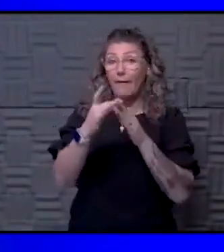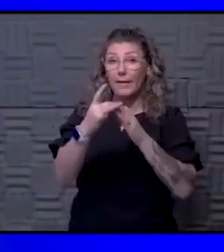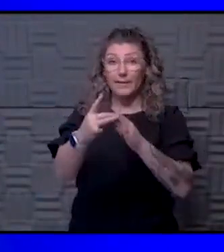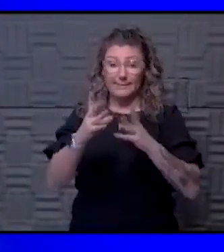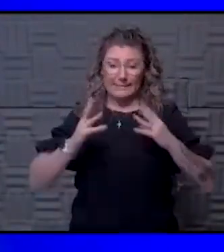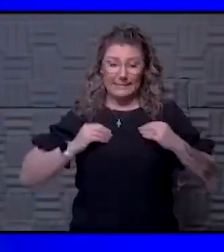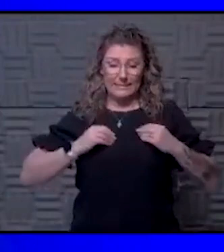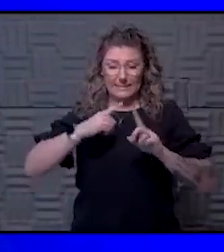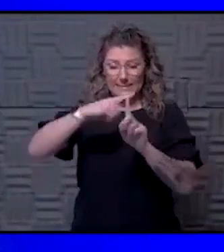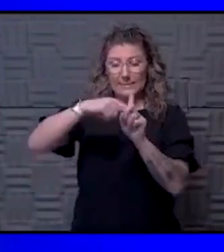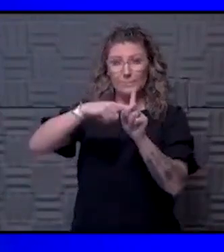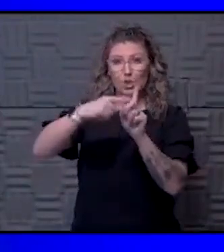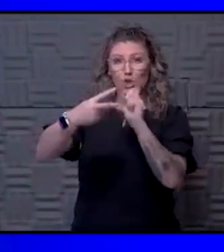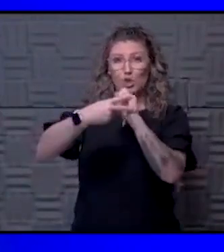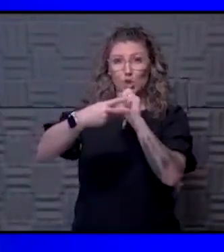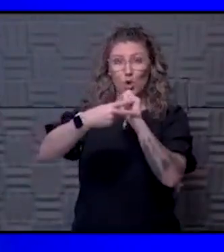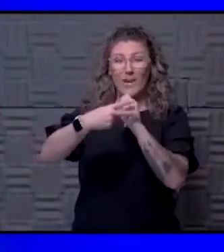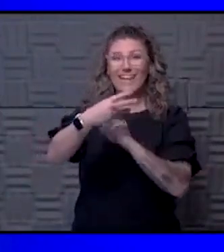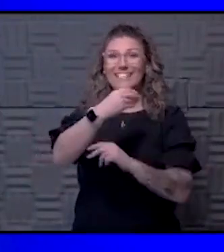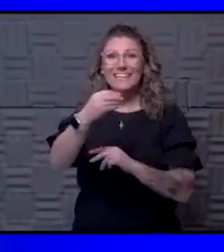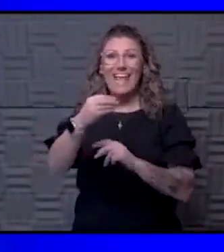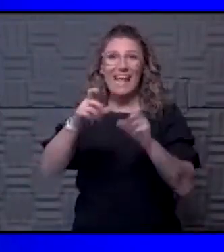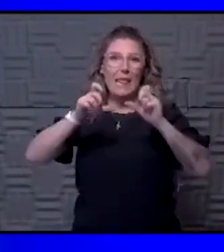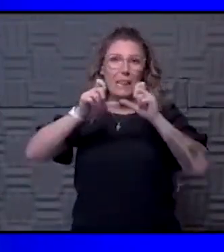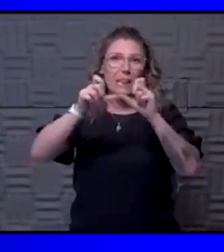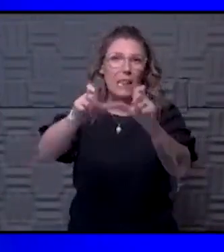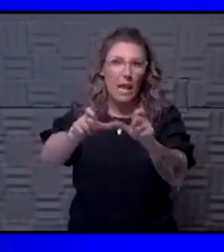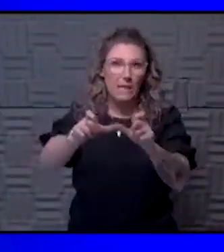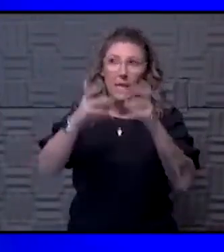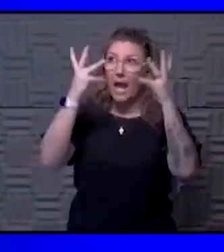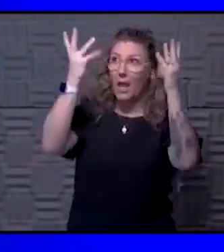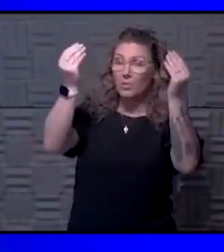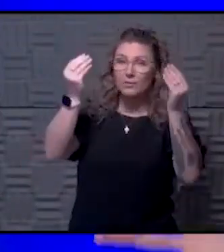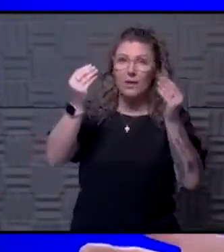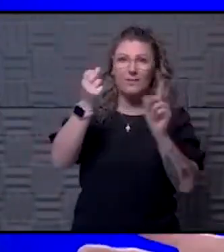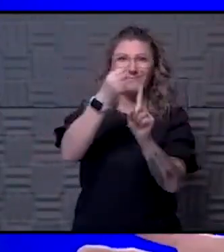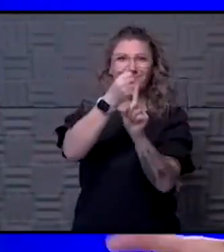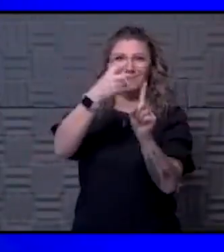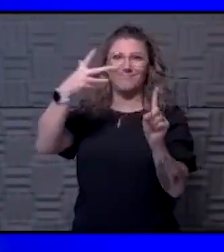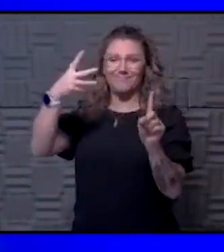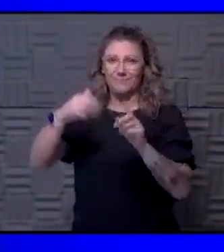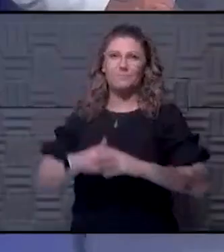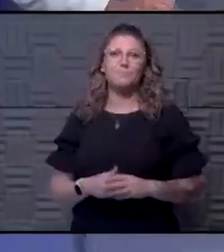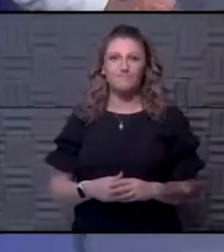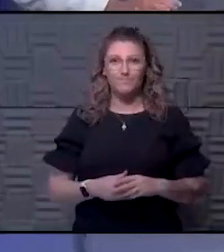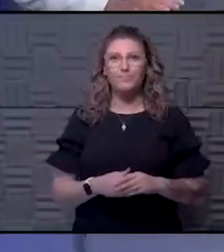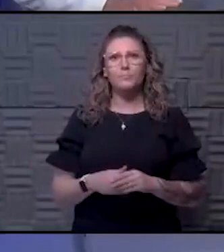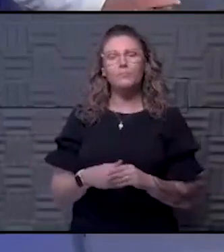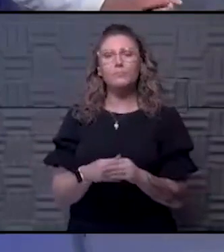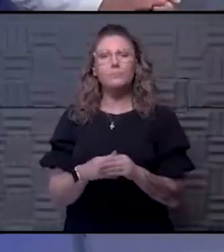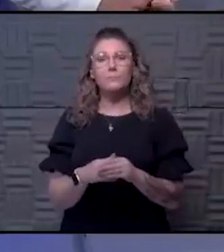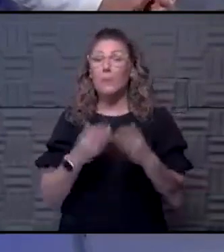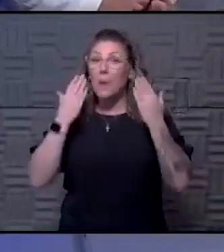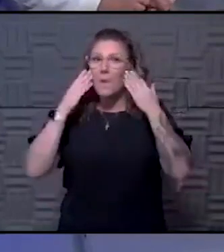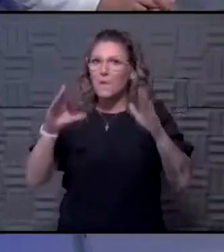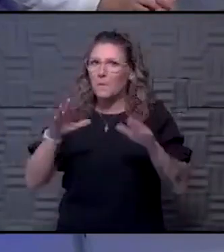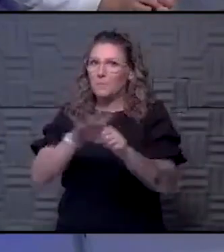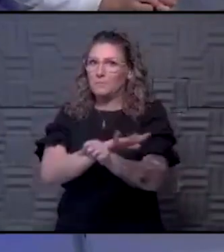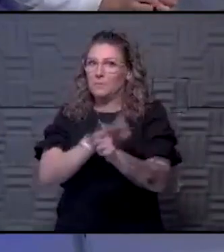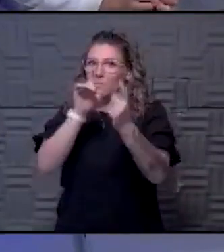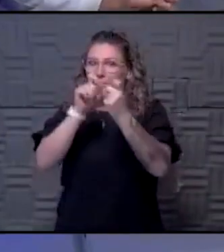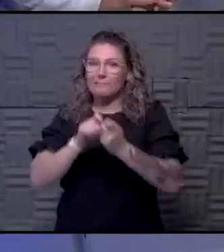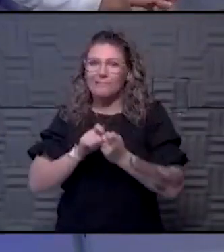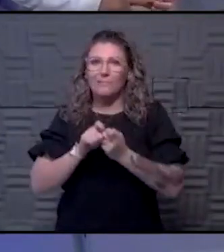acceptability of temperature storage and length that it can be outside has expanded. That's it, yeah. Yeah. Do you know? I don't know the full details, but